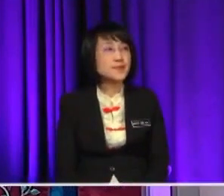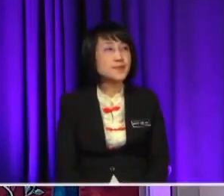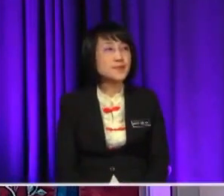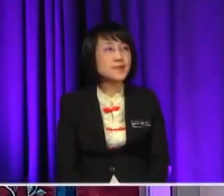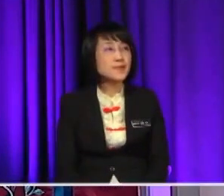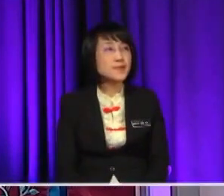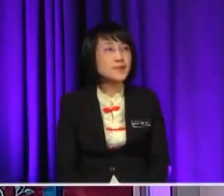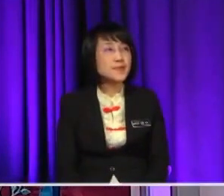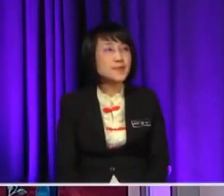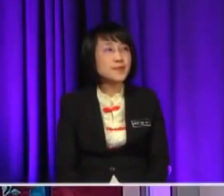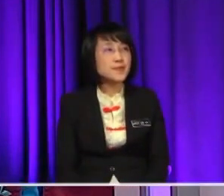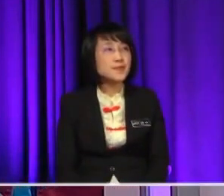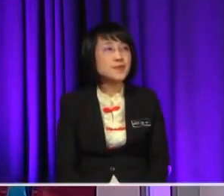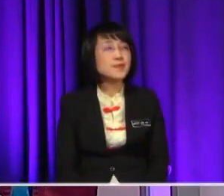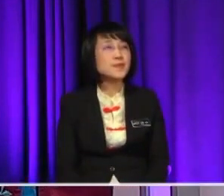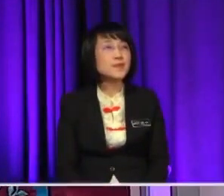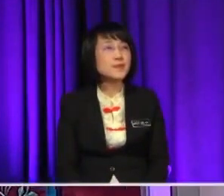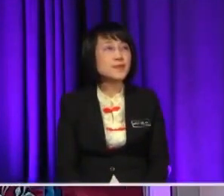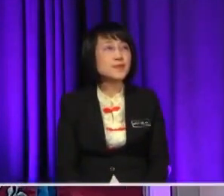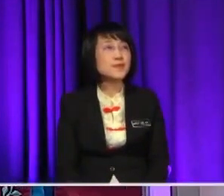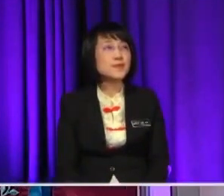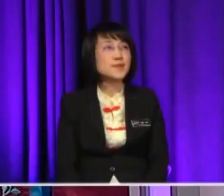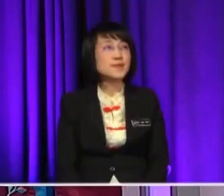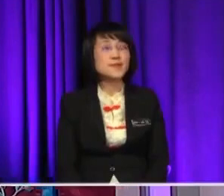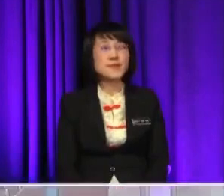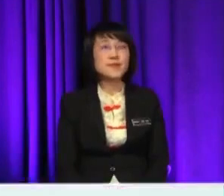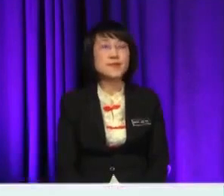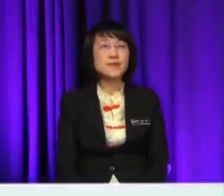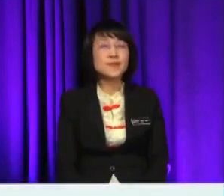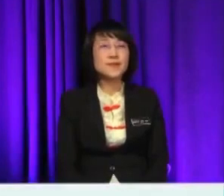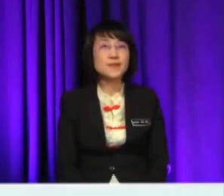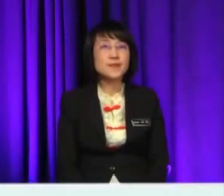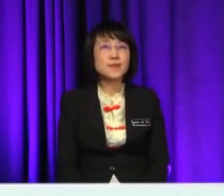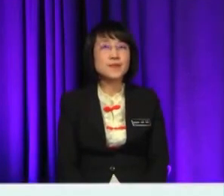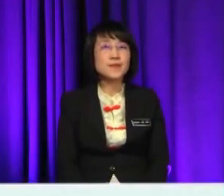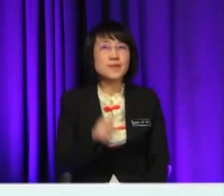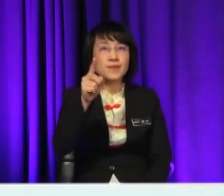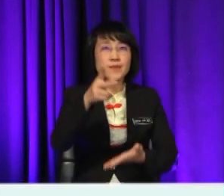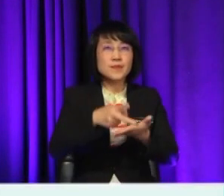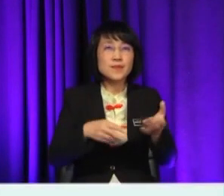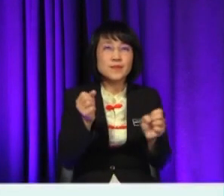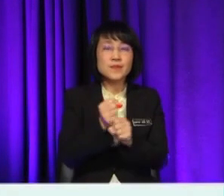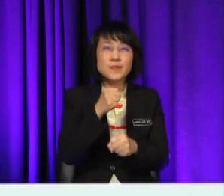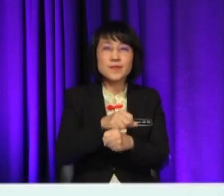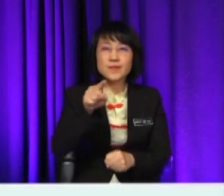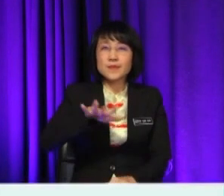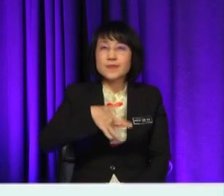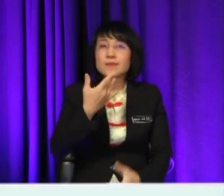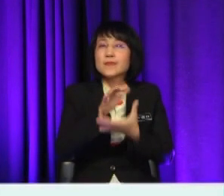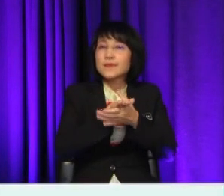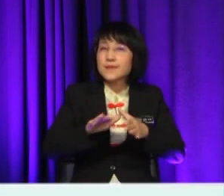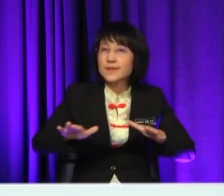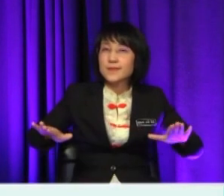I see it, but let's see if the pupils see yeah, stanza 3 and 4. There's one part that kinds of makes you feel safe.